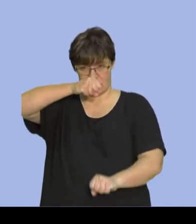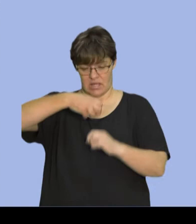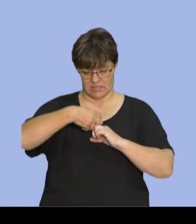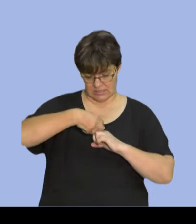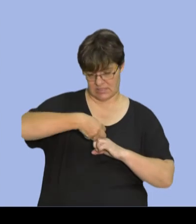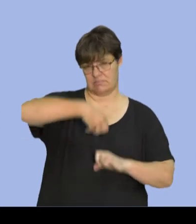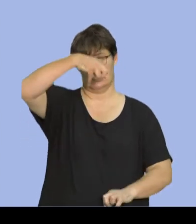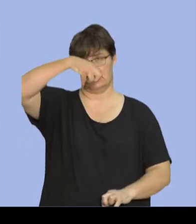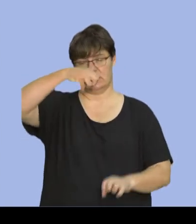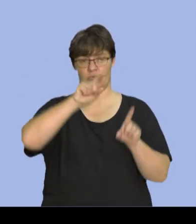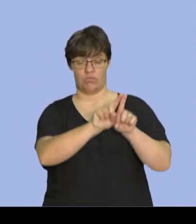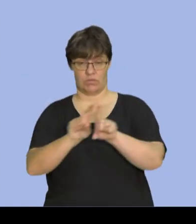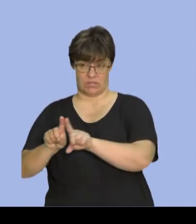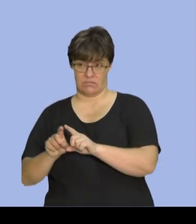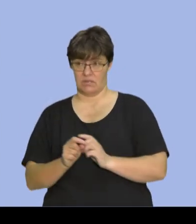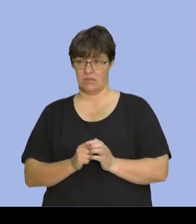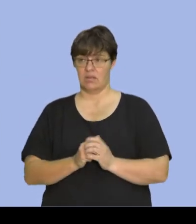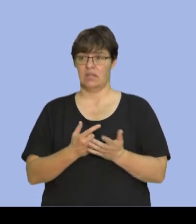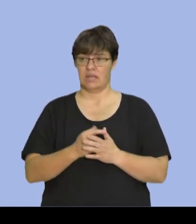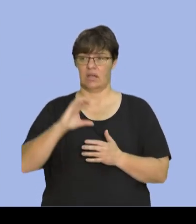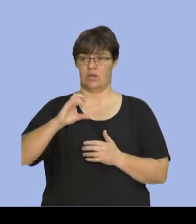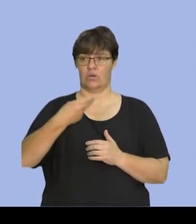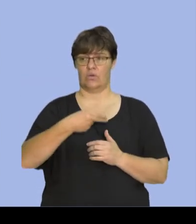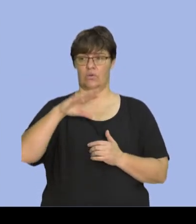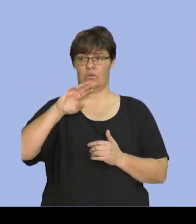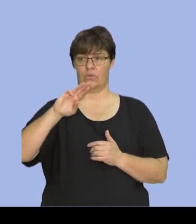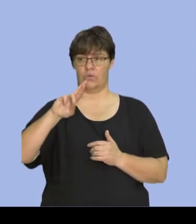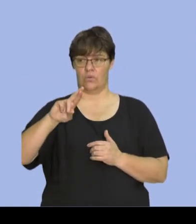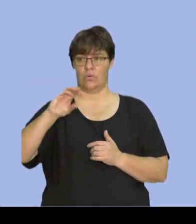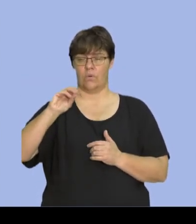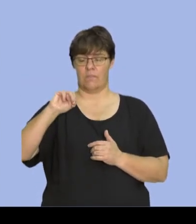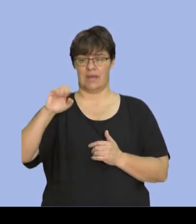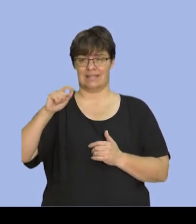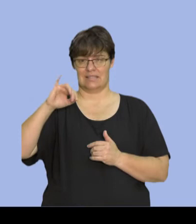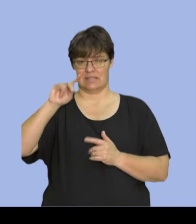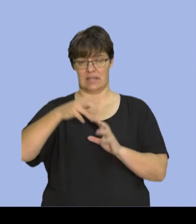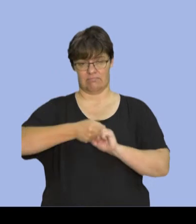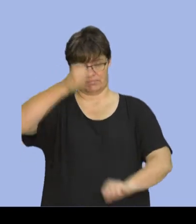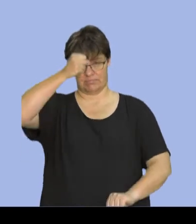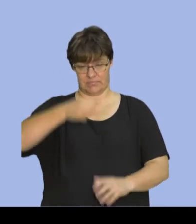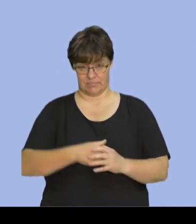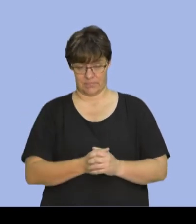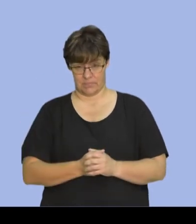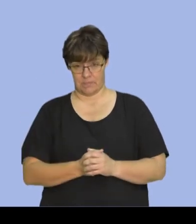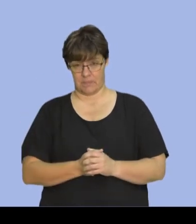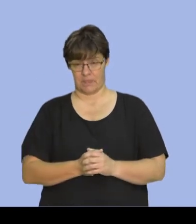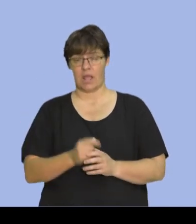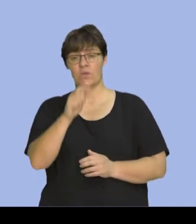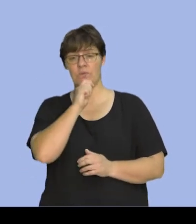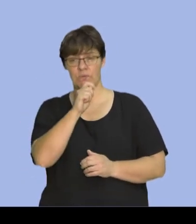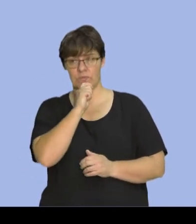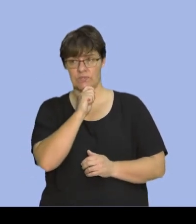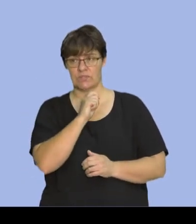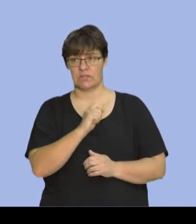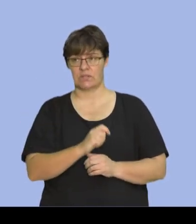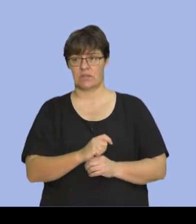a chromosome into its chromatids, which are then pulled apart. Again, use the A